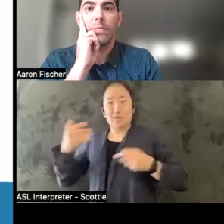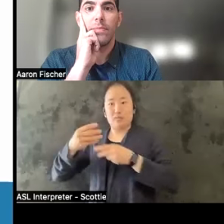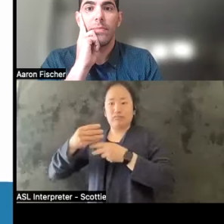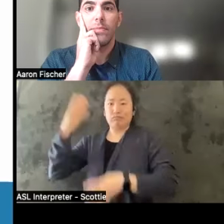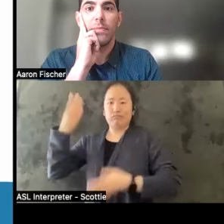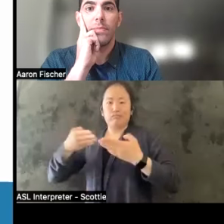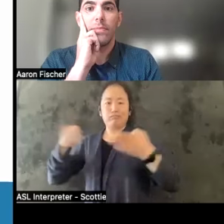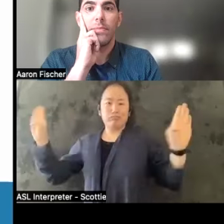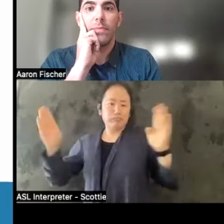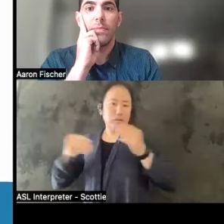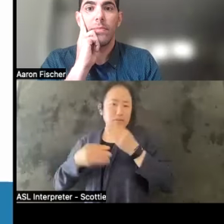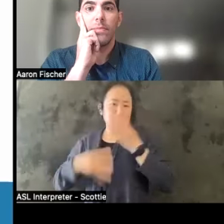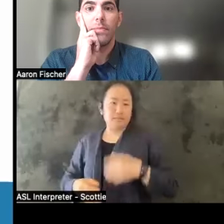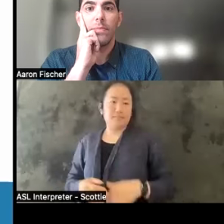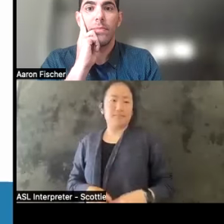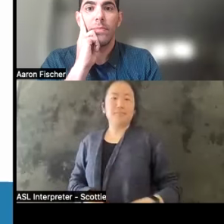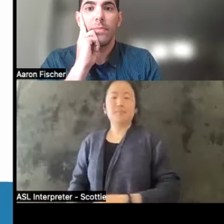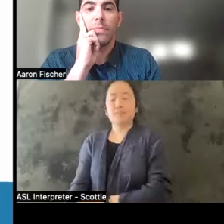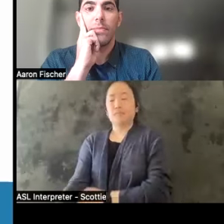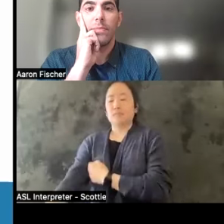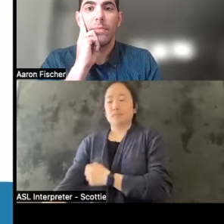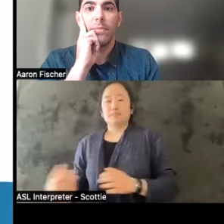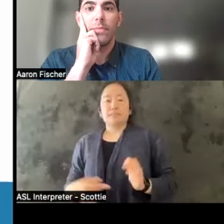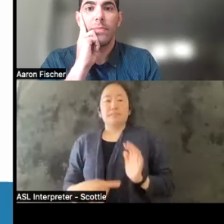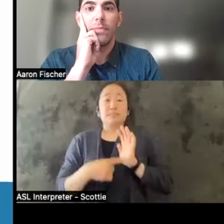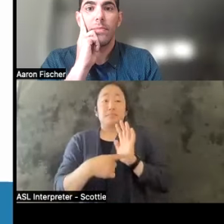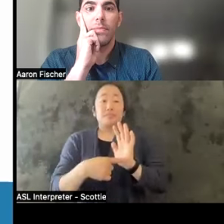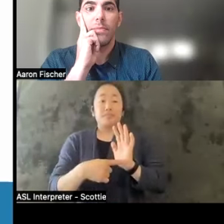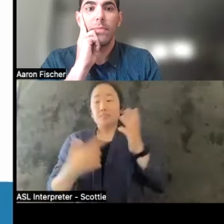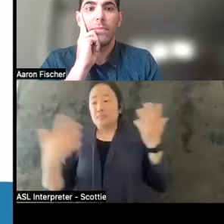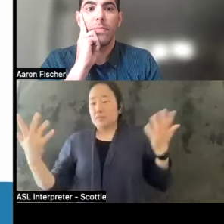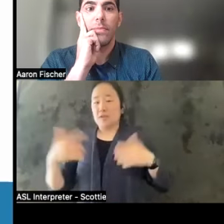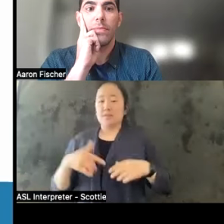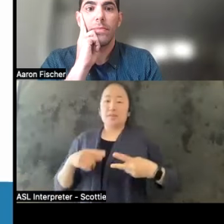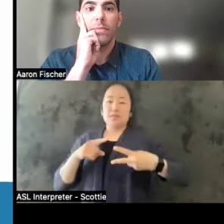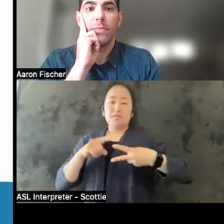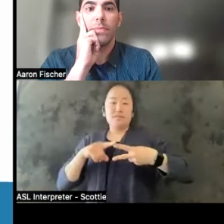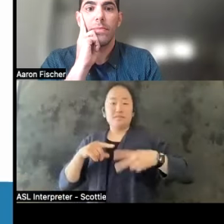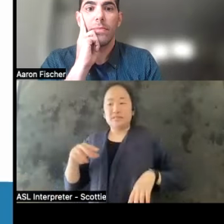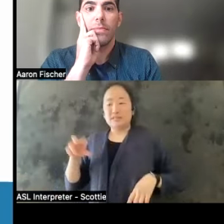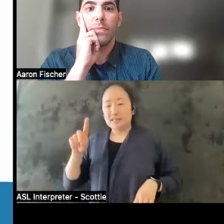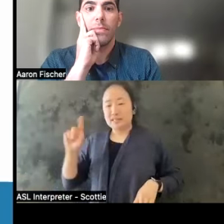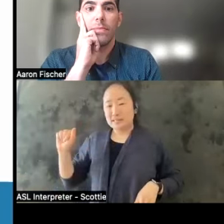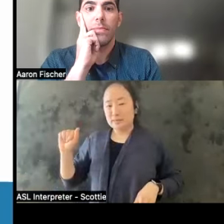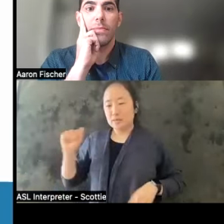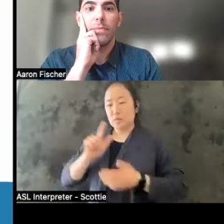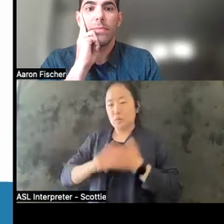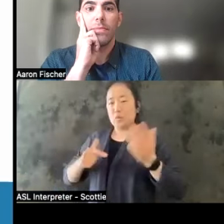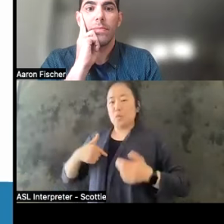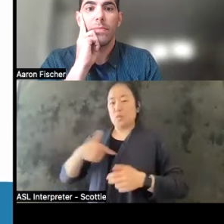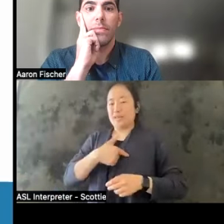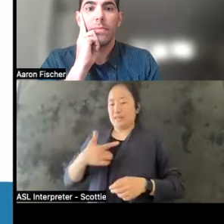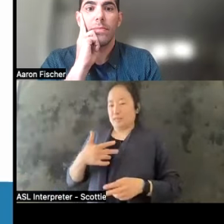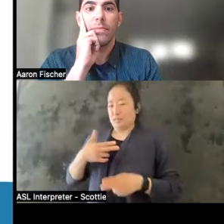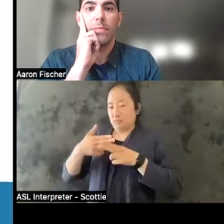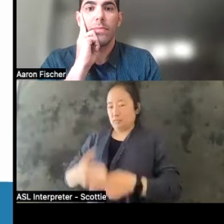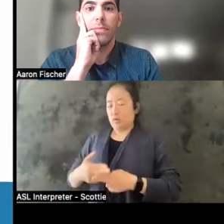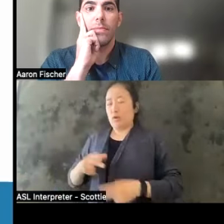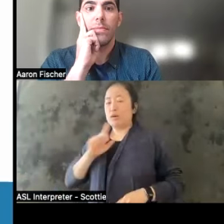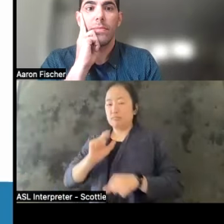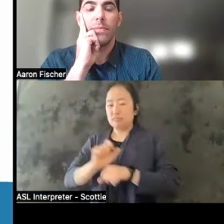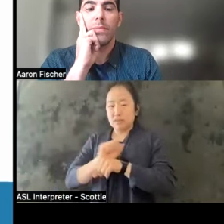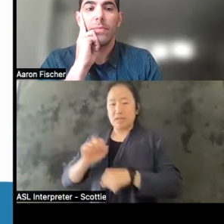So an example of what we call the first prong of disability, what is sometimes called an actual disability, is